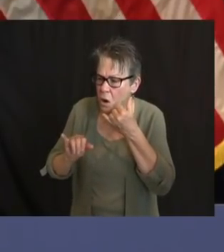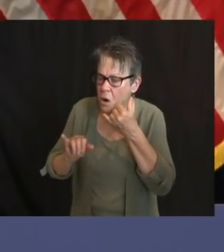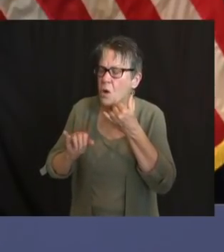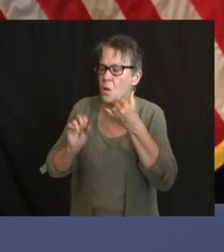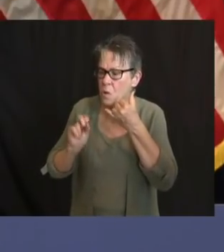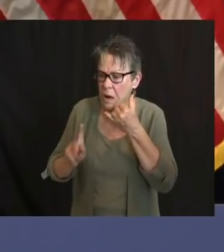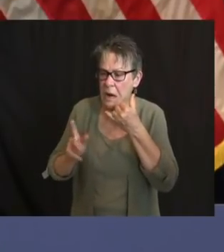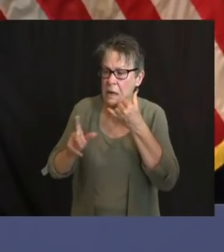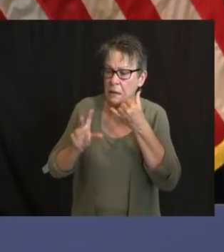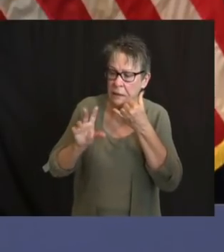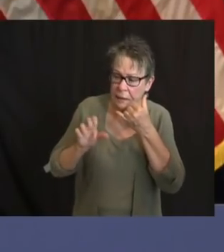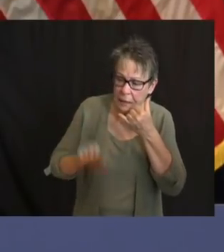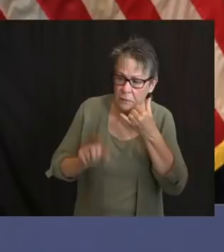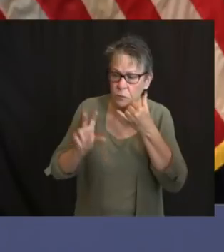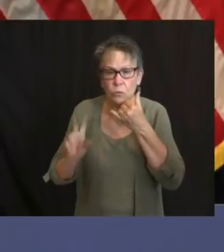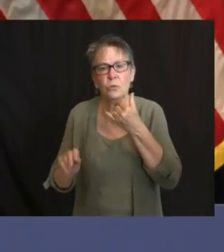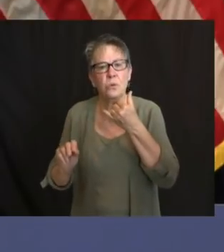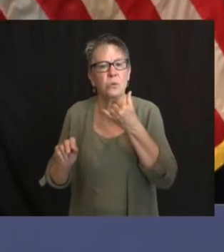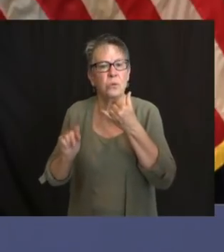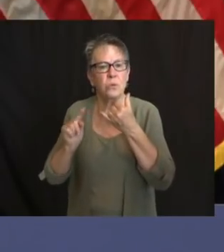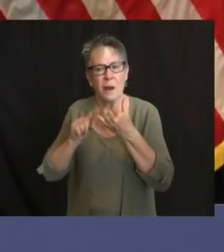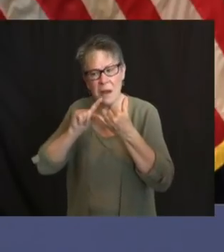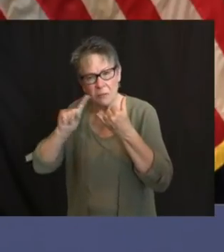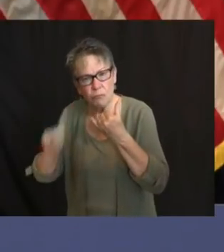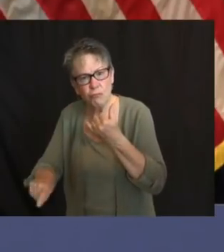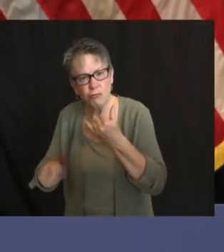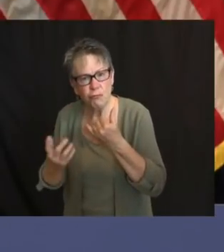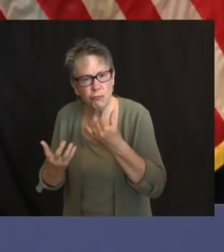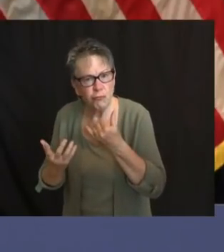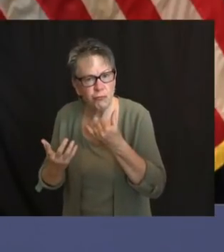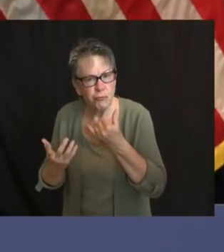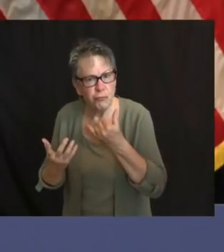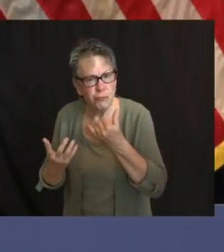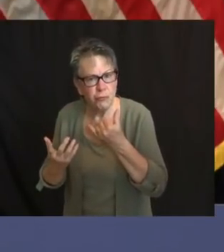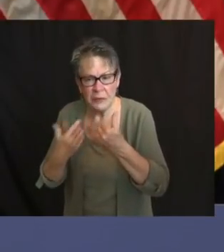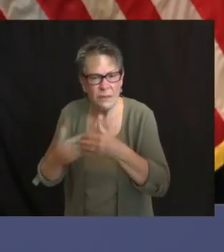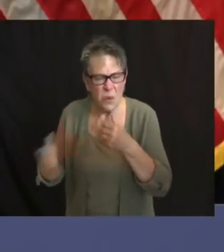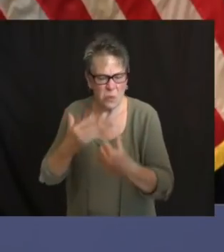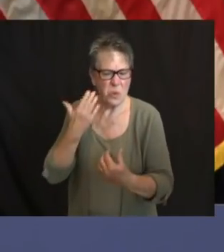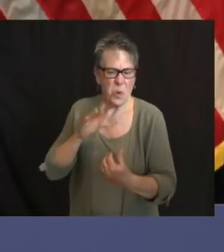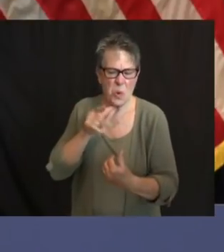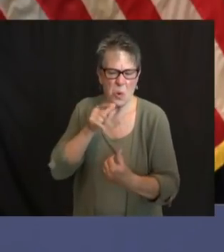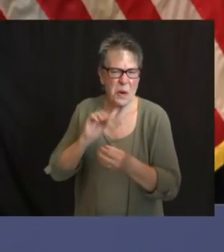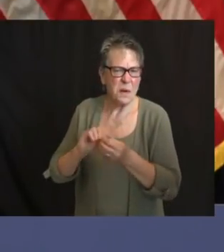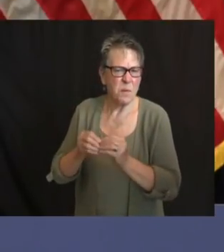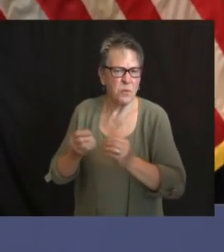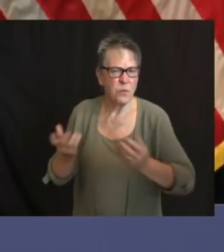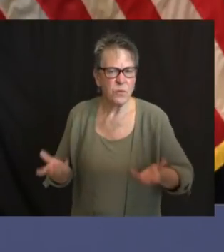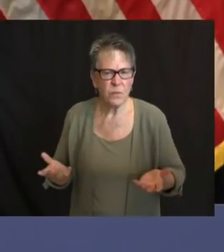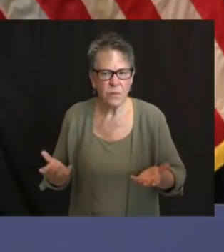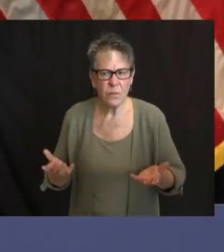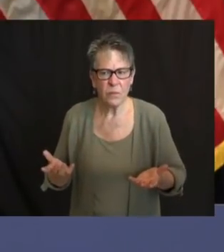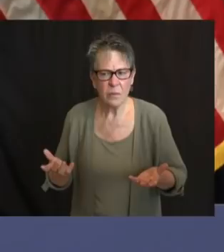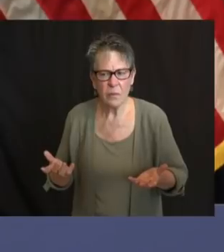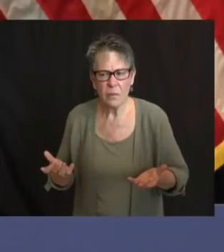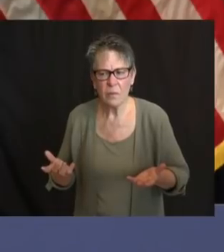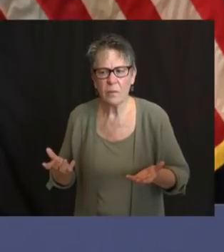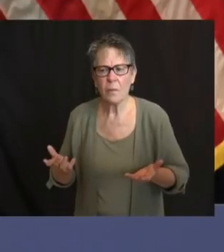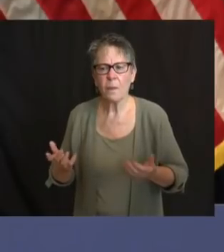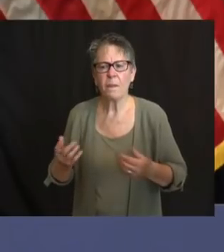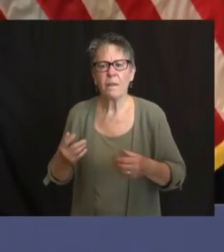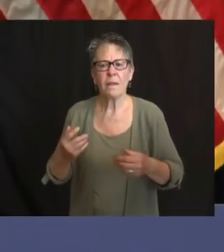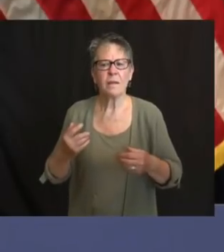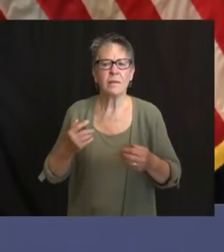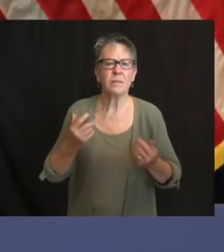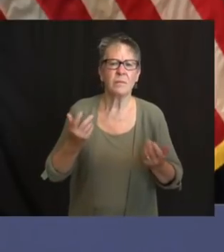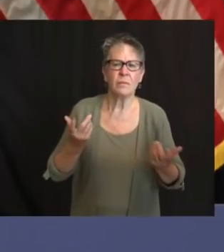that folks may think, in this age of mega data and the